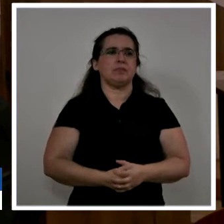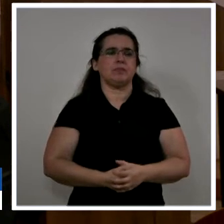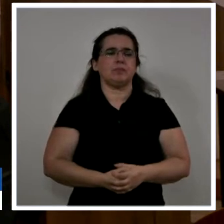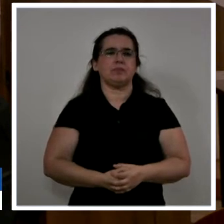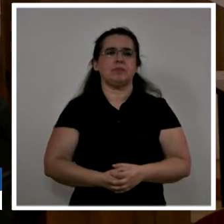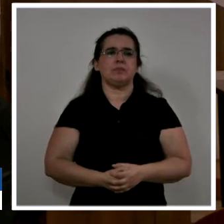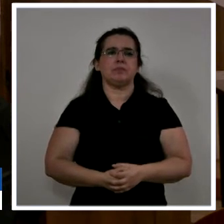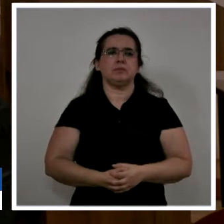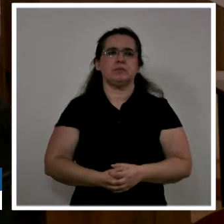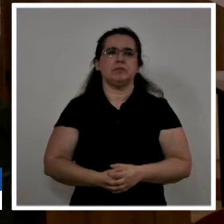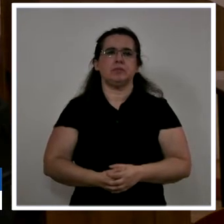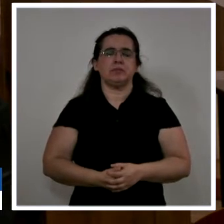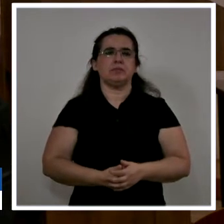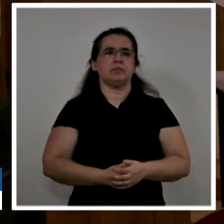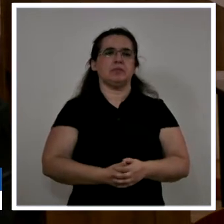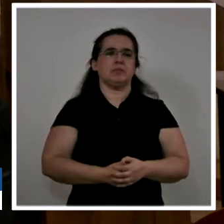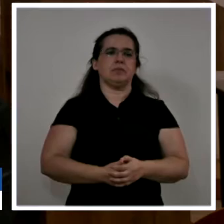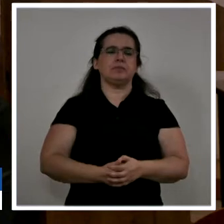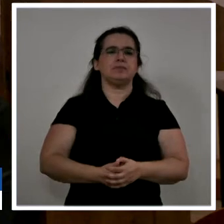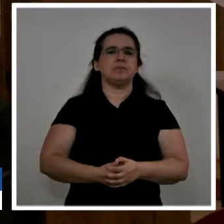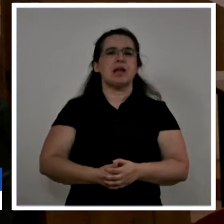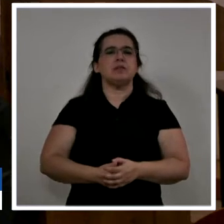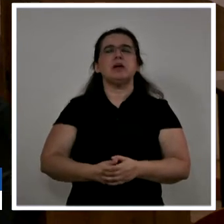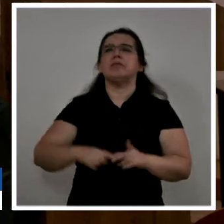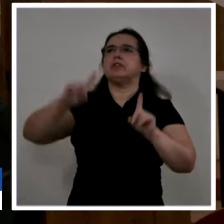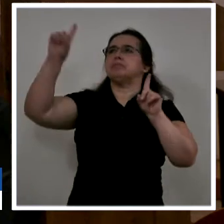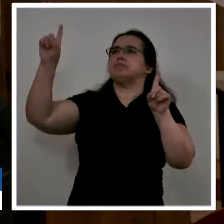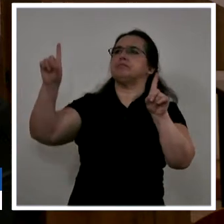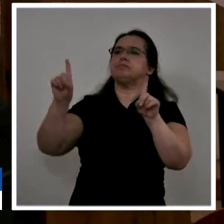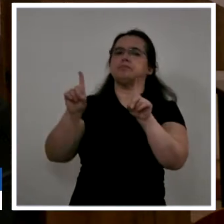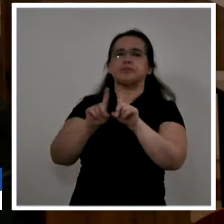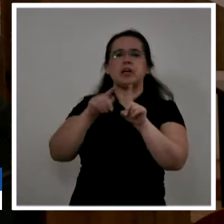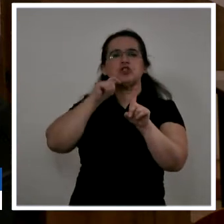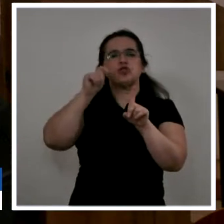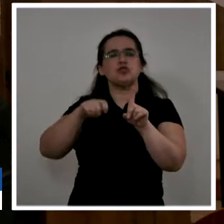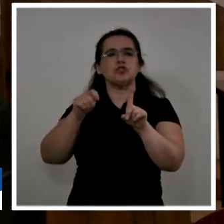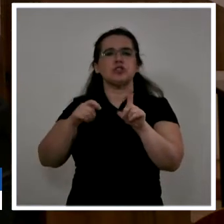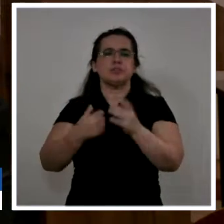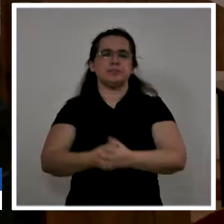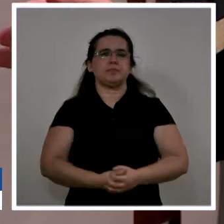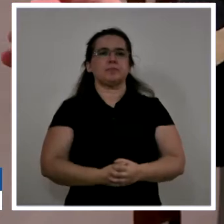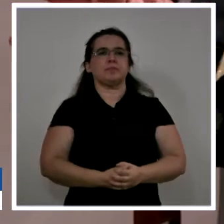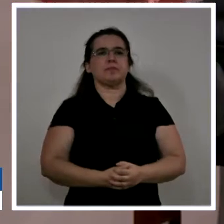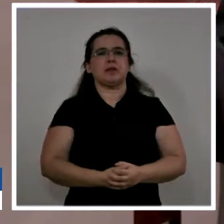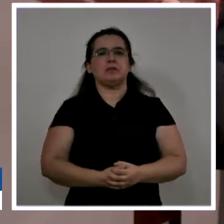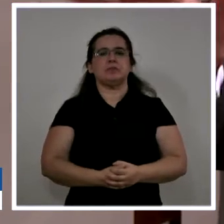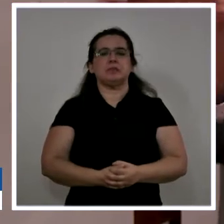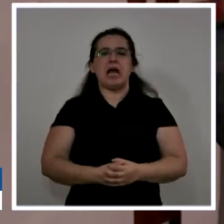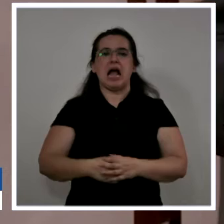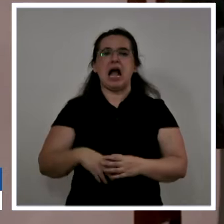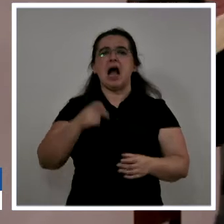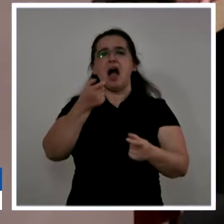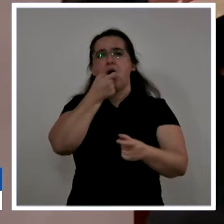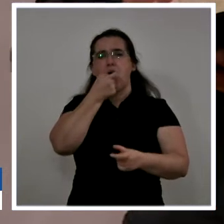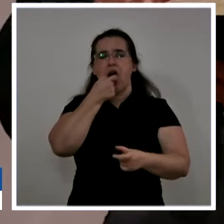answer him and that we may go to court together. Vindo juntamente a juízo. Nor is there any mediator between us. Não existe árbitro